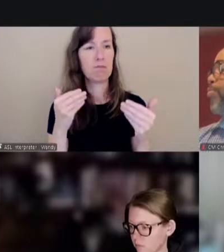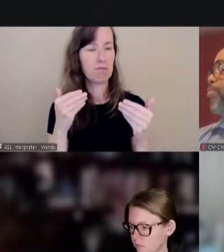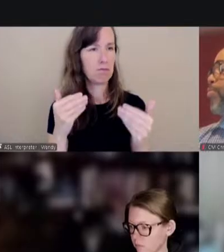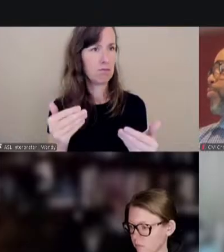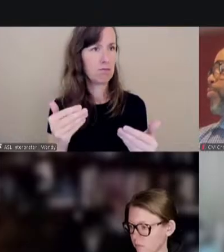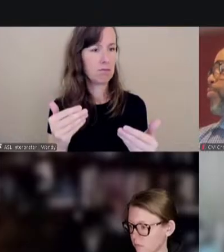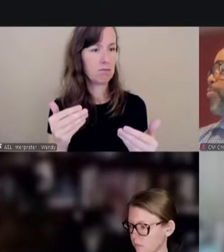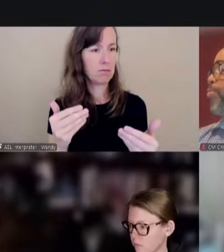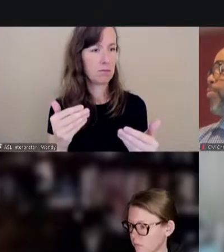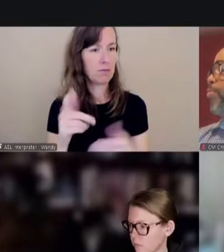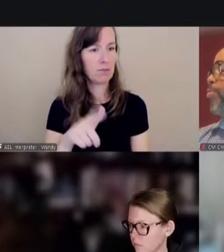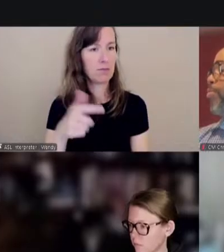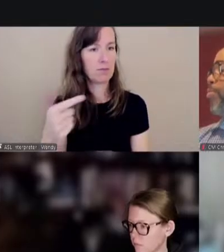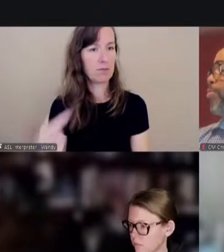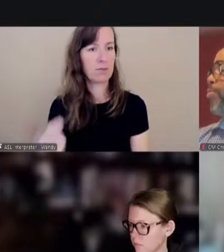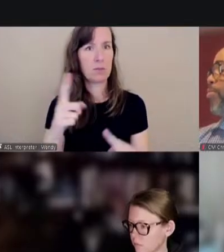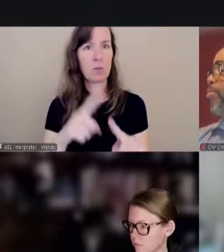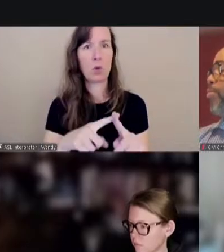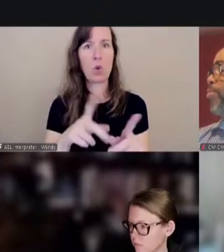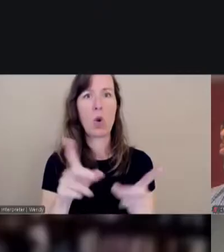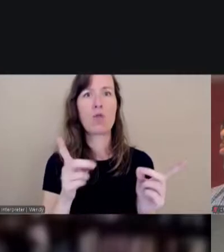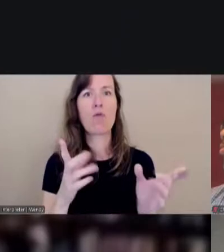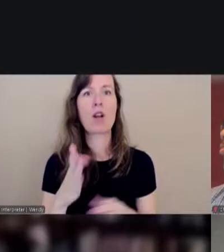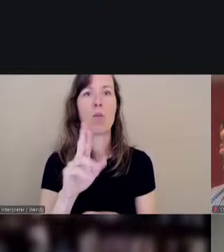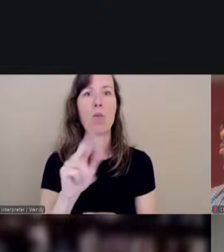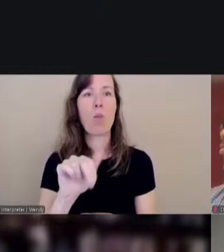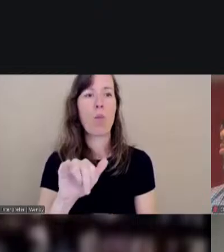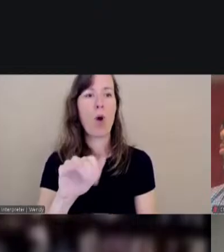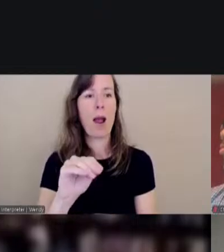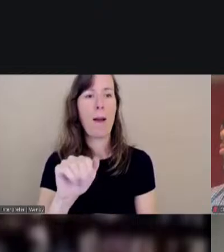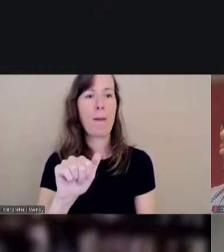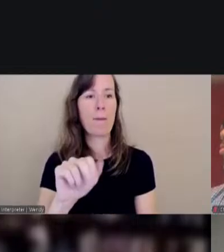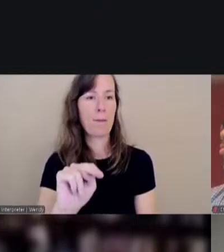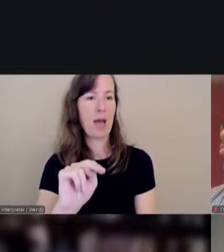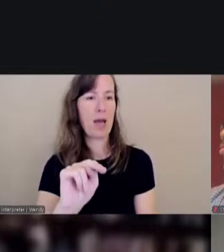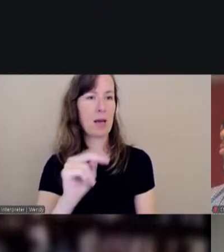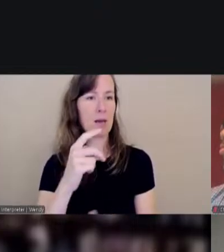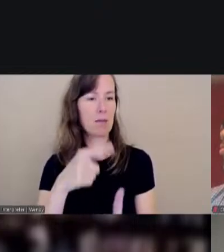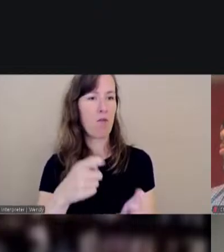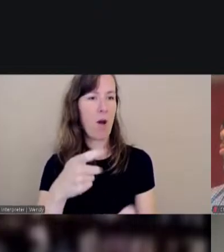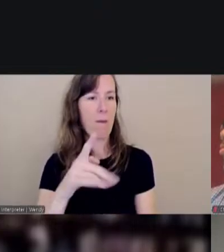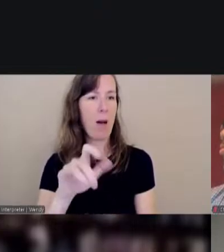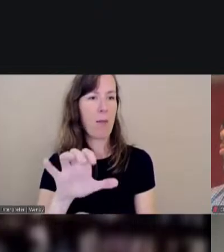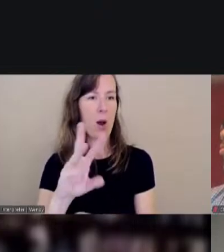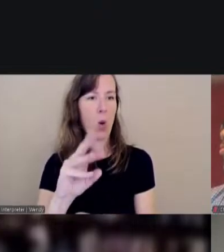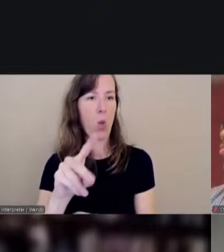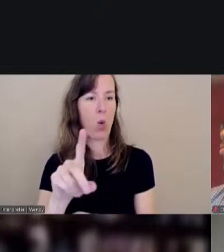turn the floor over to Director Brayman and the Public Works Department. Thank you.